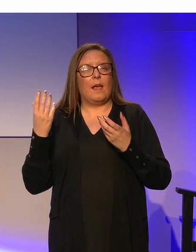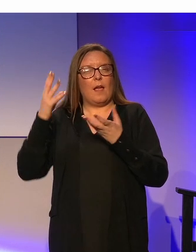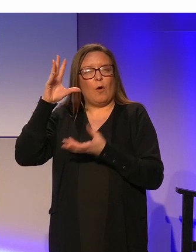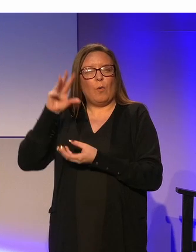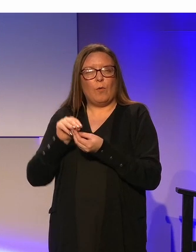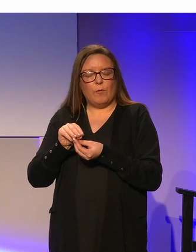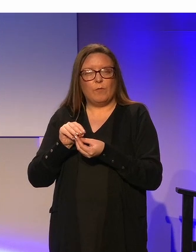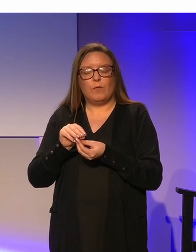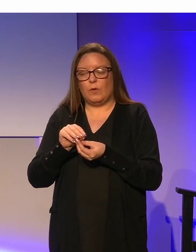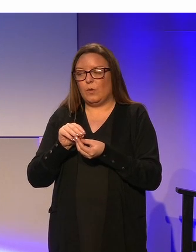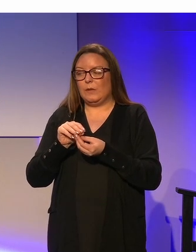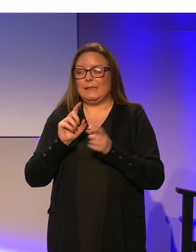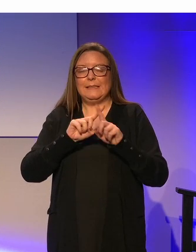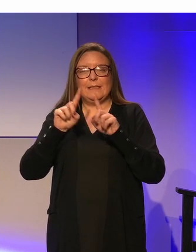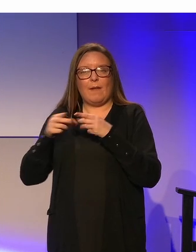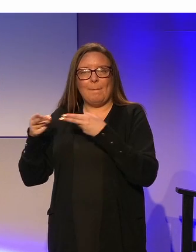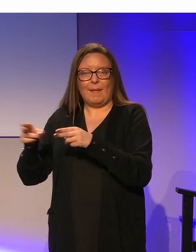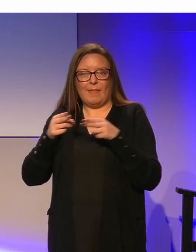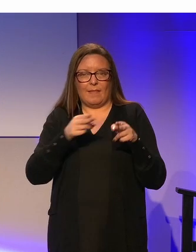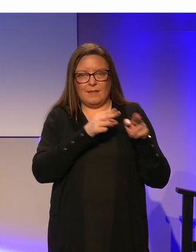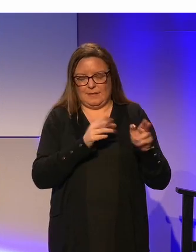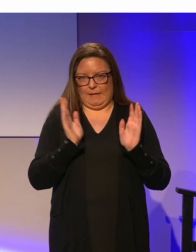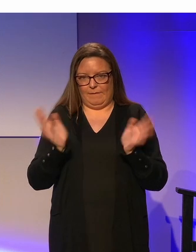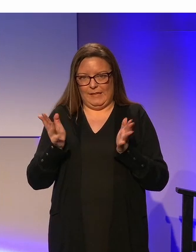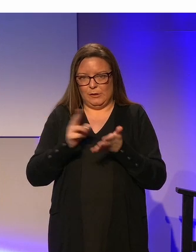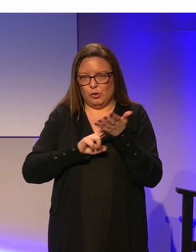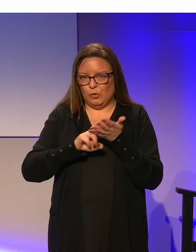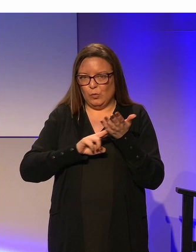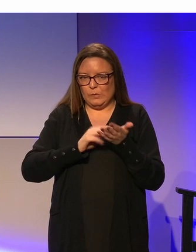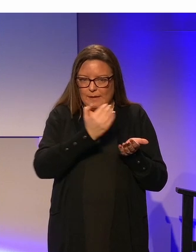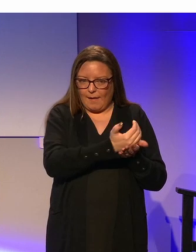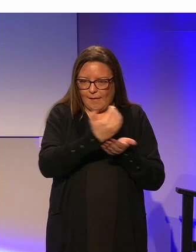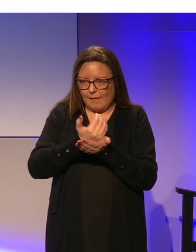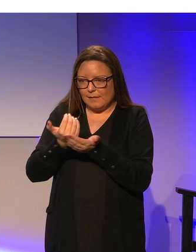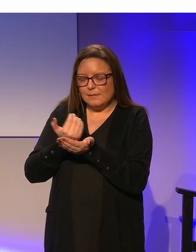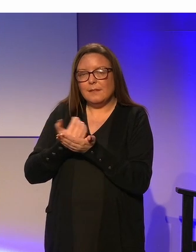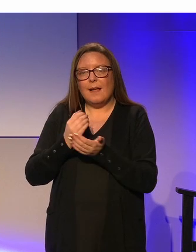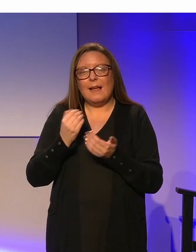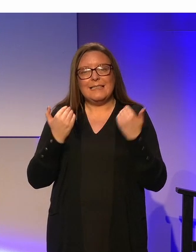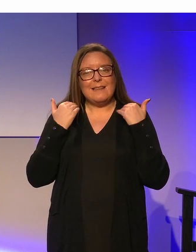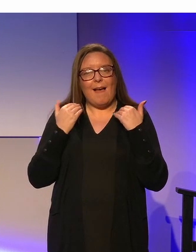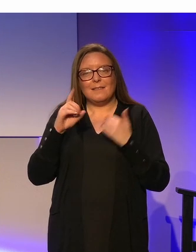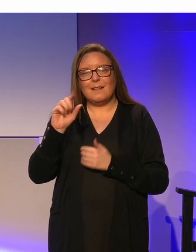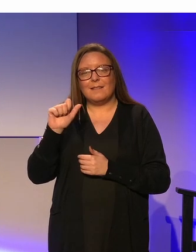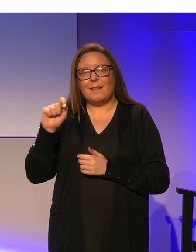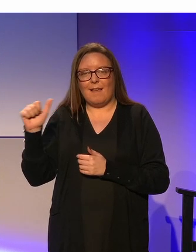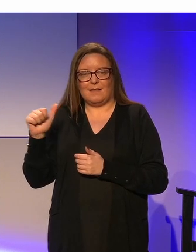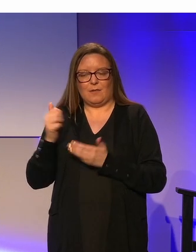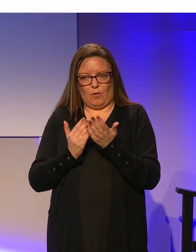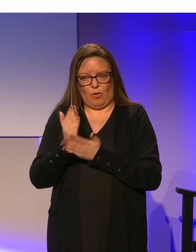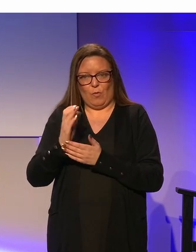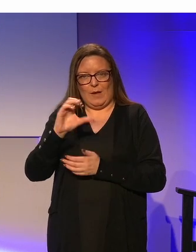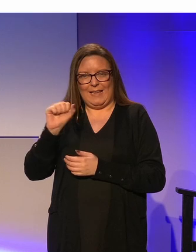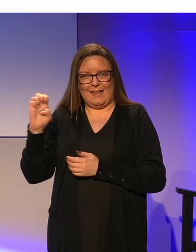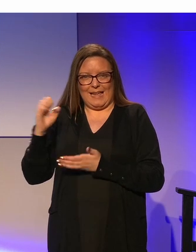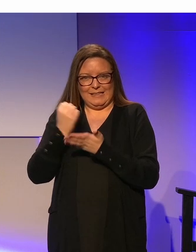overview of the methods that we use to collect data during the case studies. And again, we adopted a